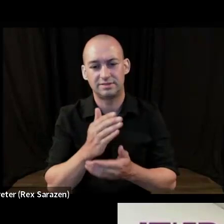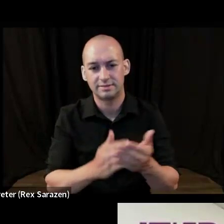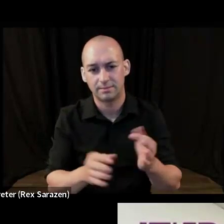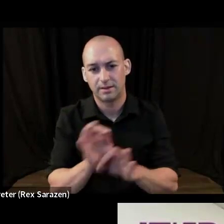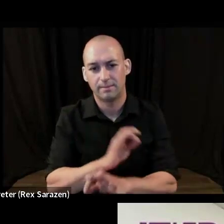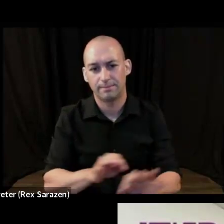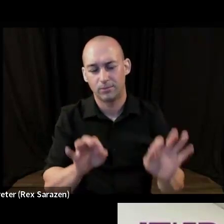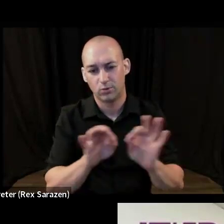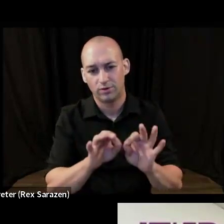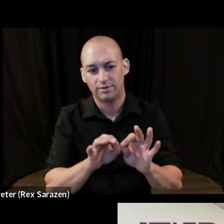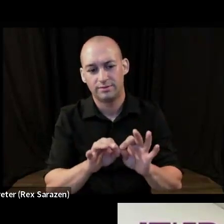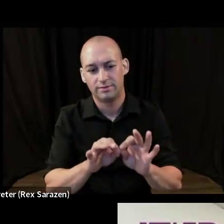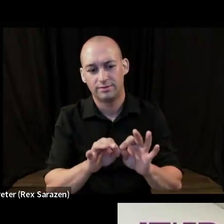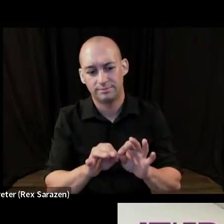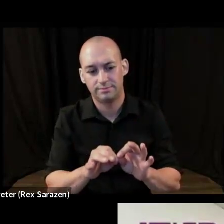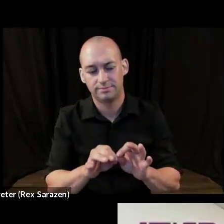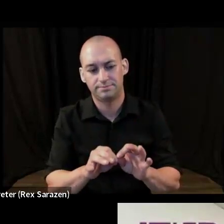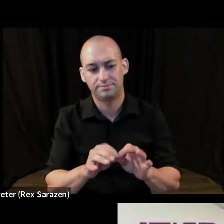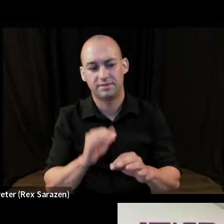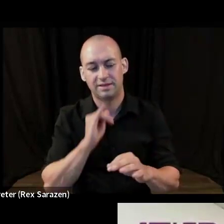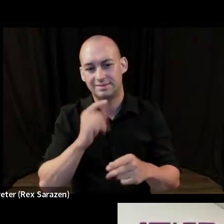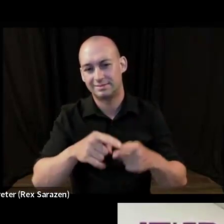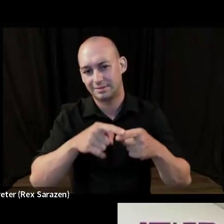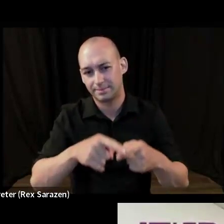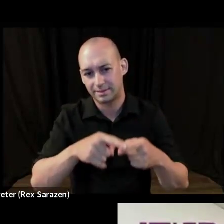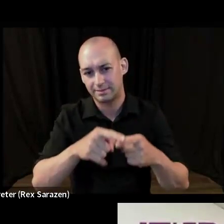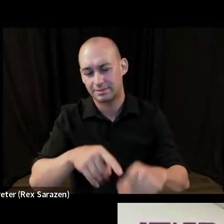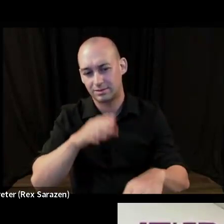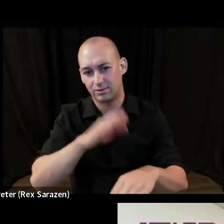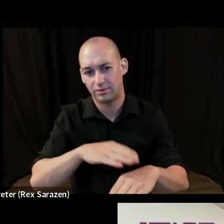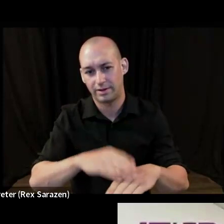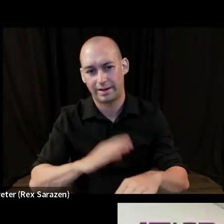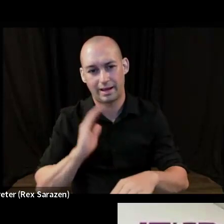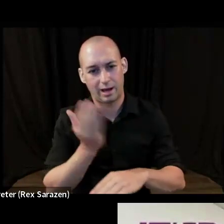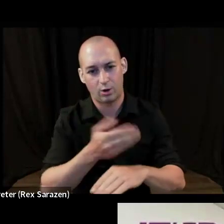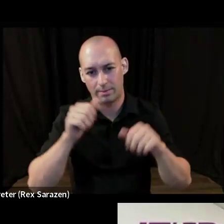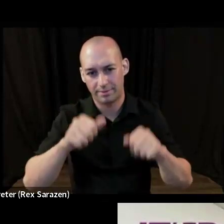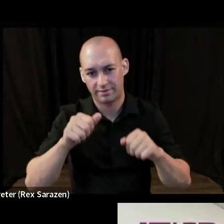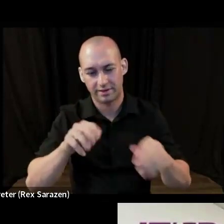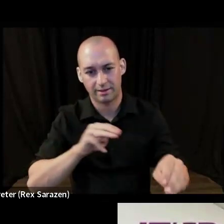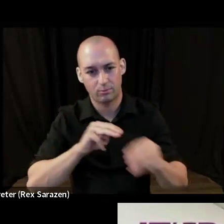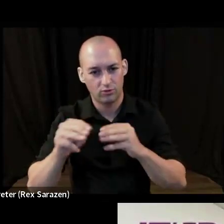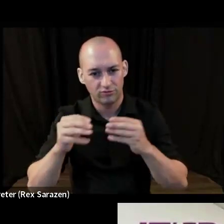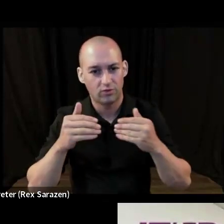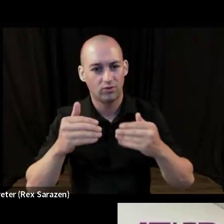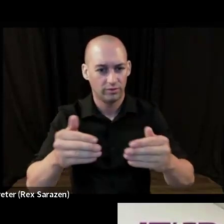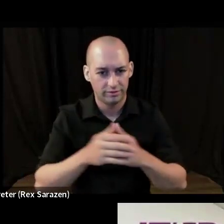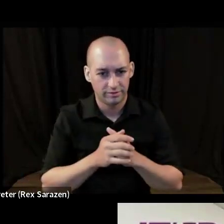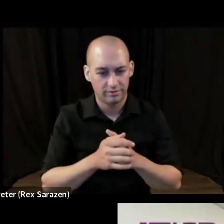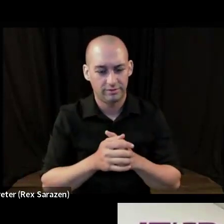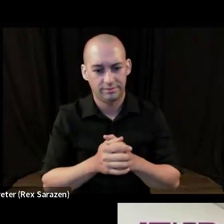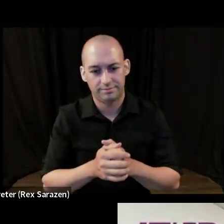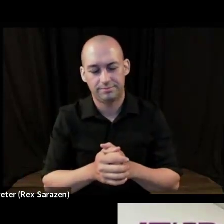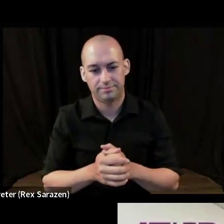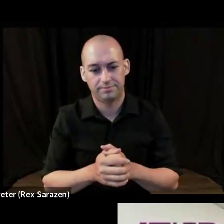milestones later. There are some dependencies on our ability to move forward, which are pending